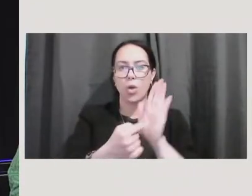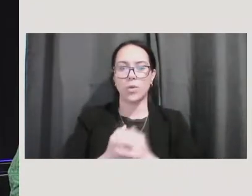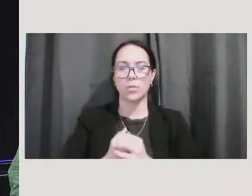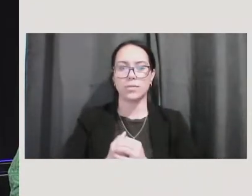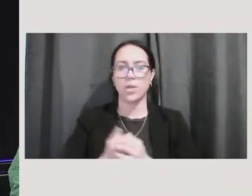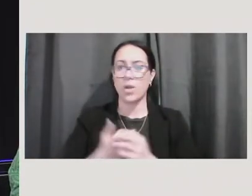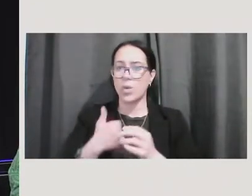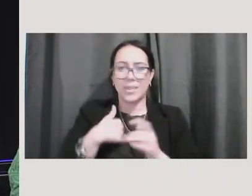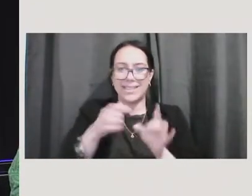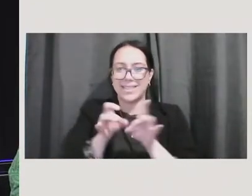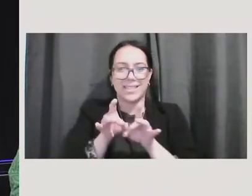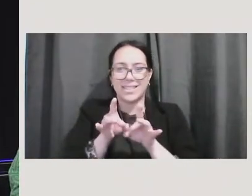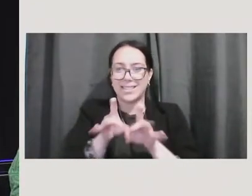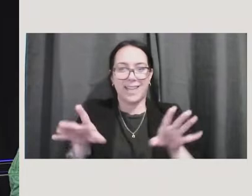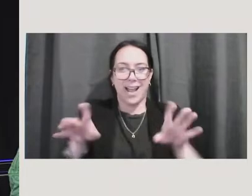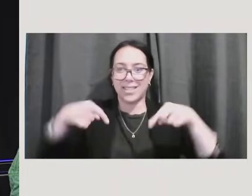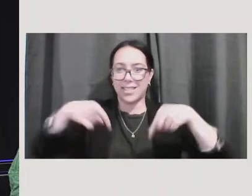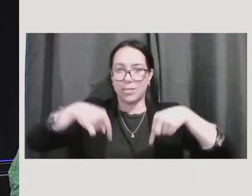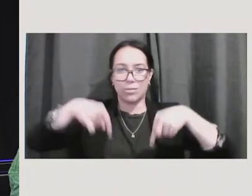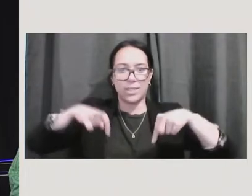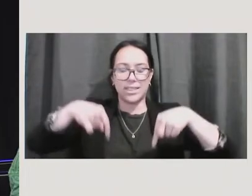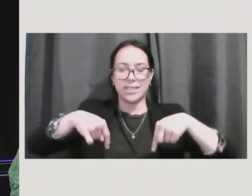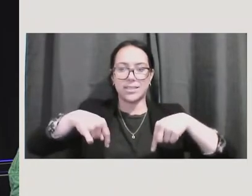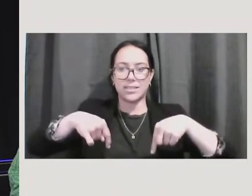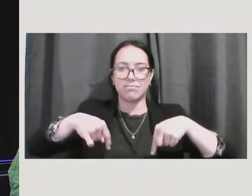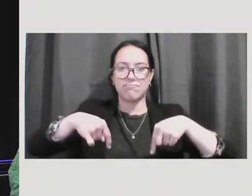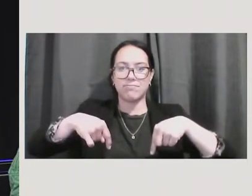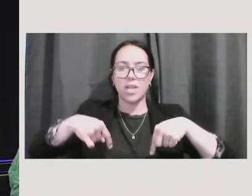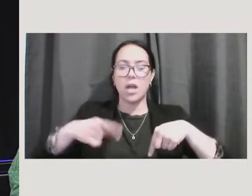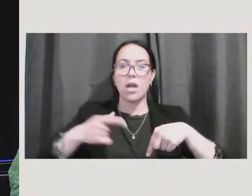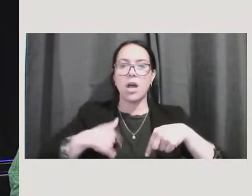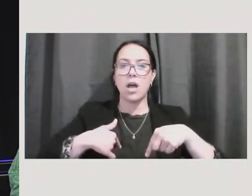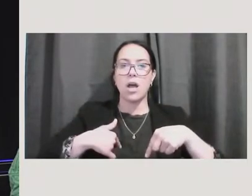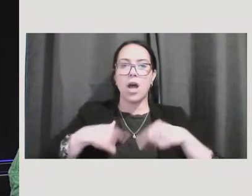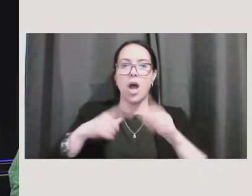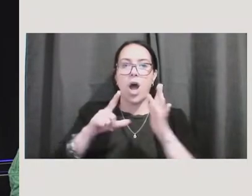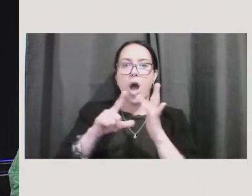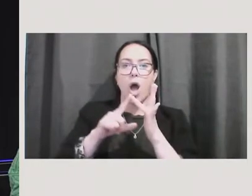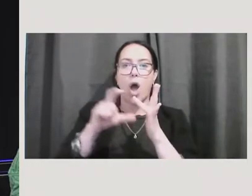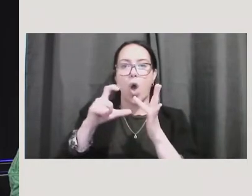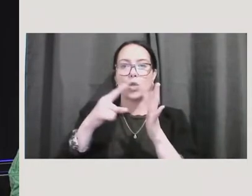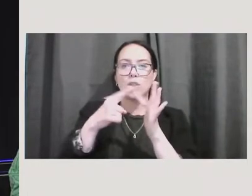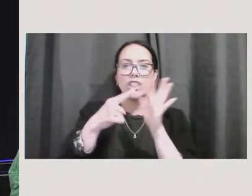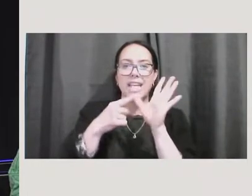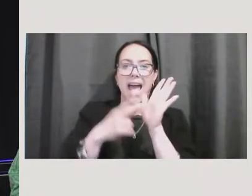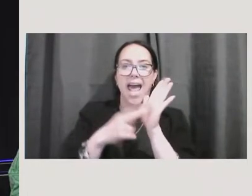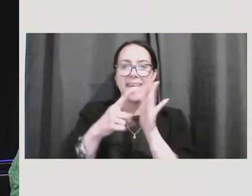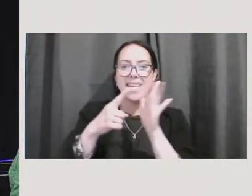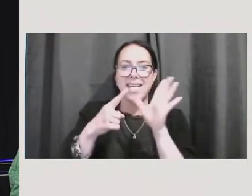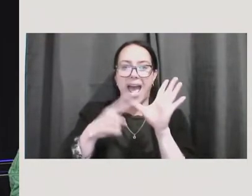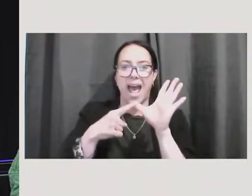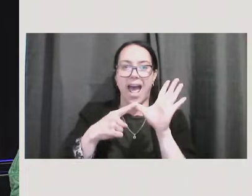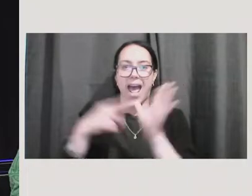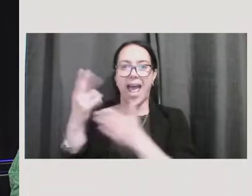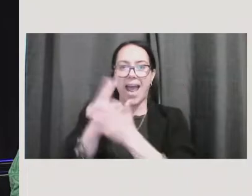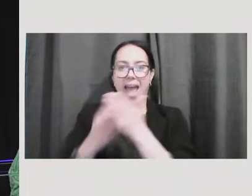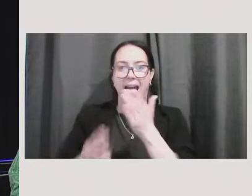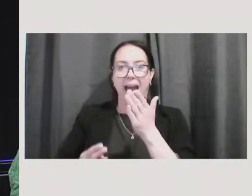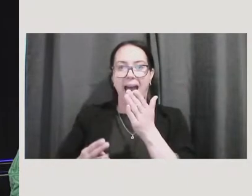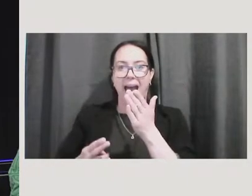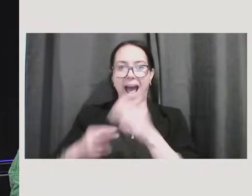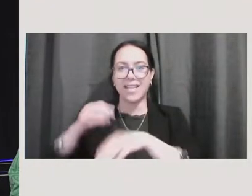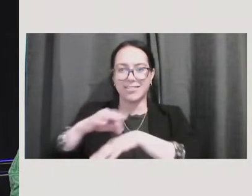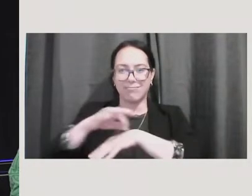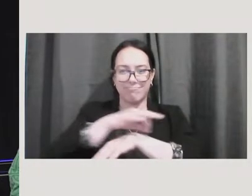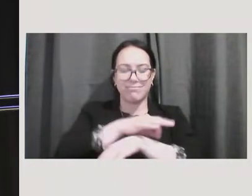the present Oceanic art in Oceania started from our ancestors many thousands of